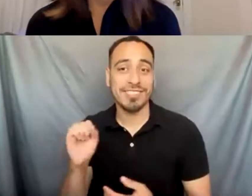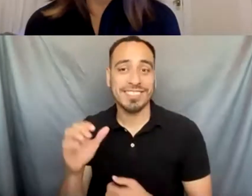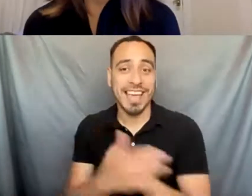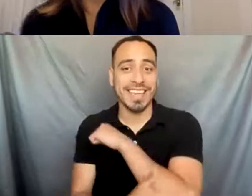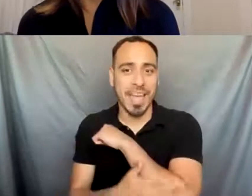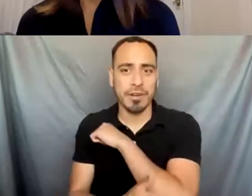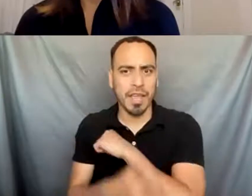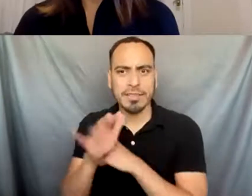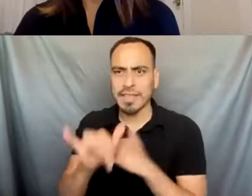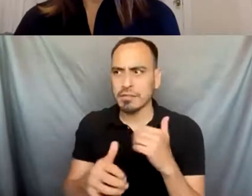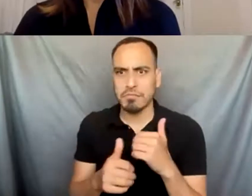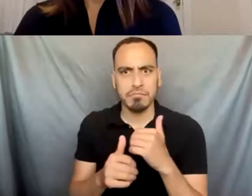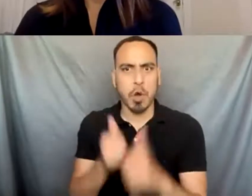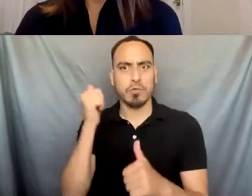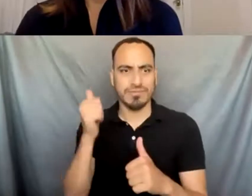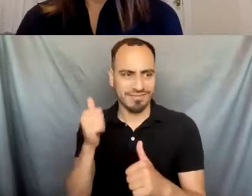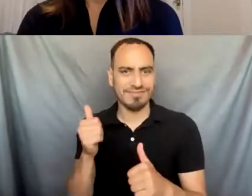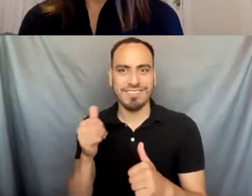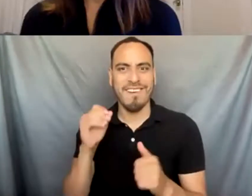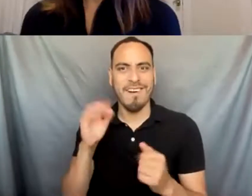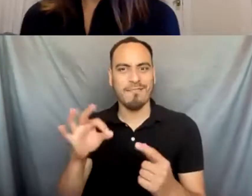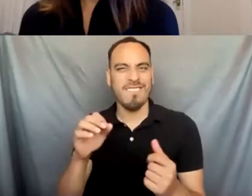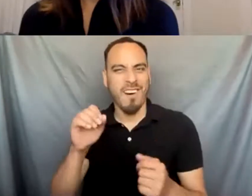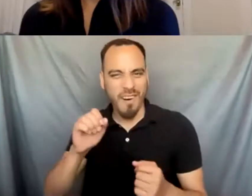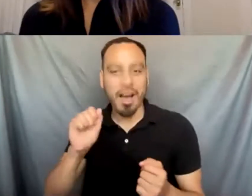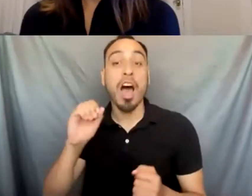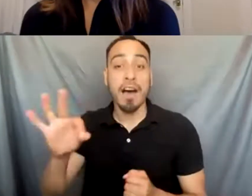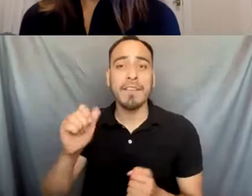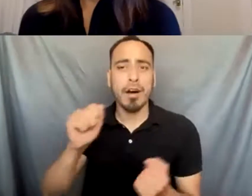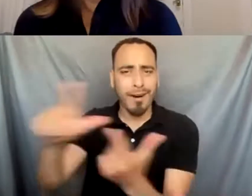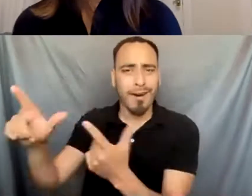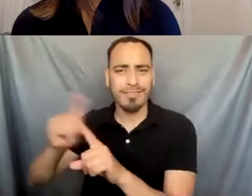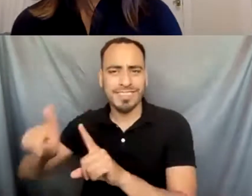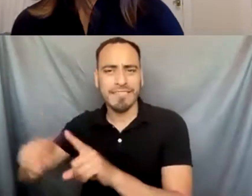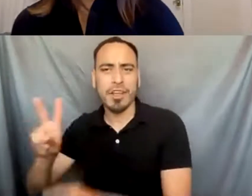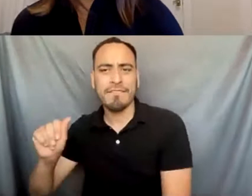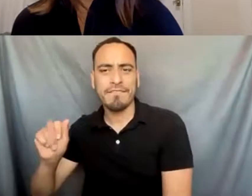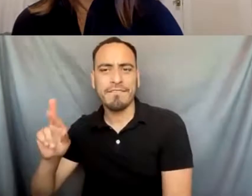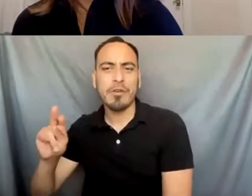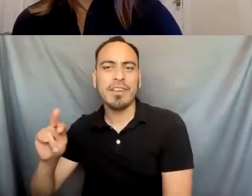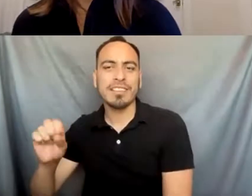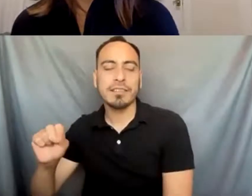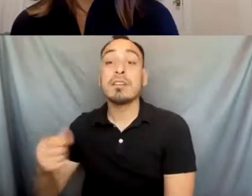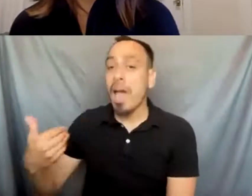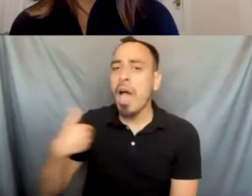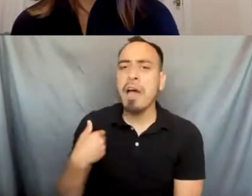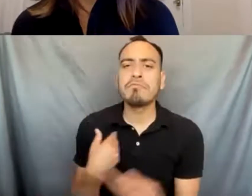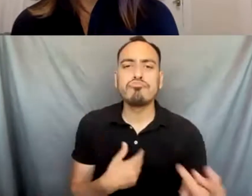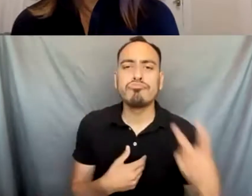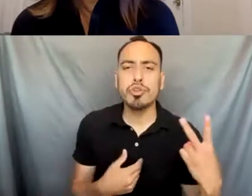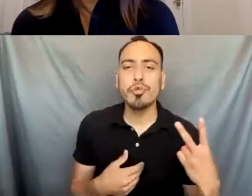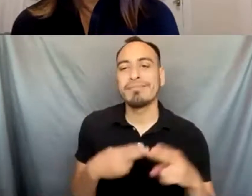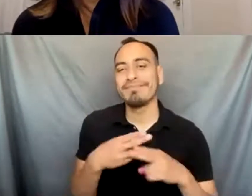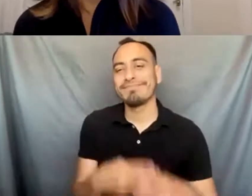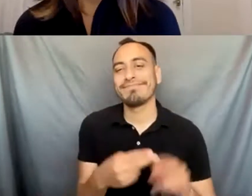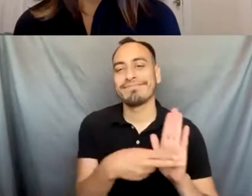any of the variants. There are 2 others that are so-called California variants that are